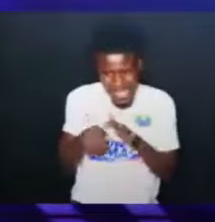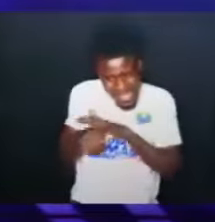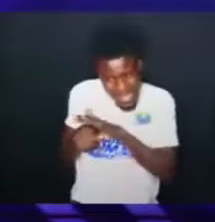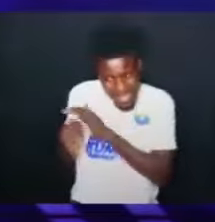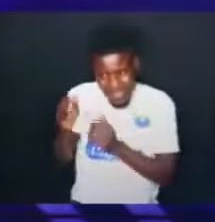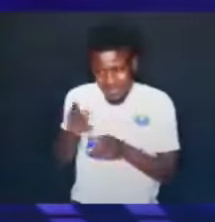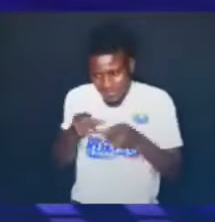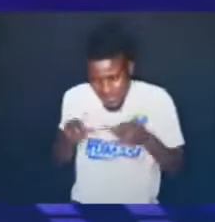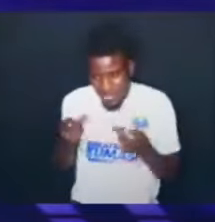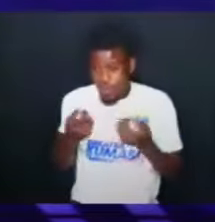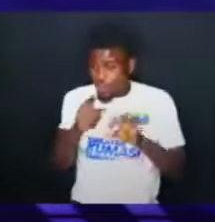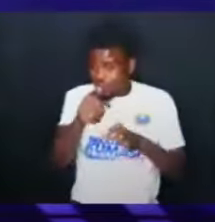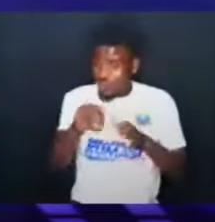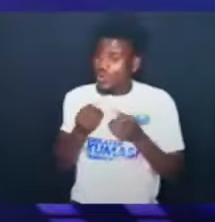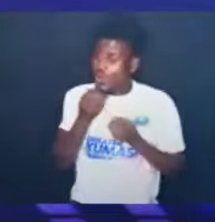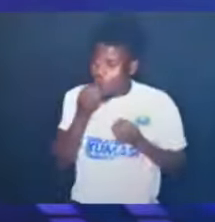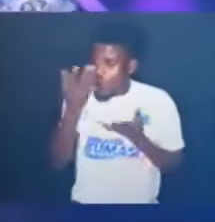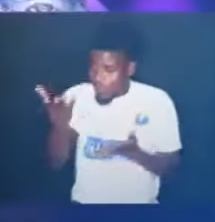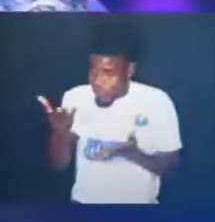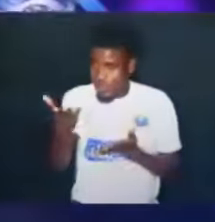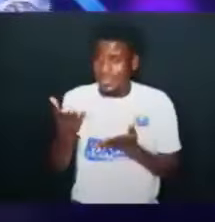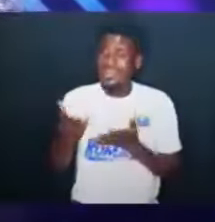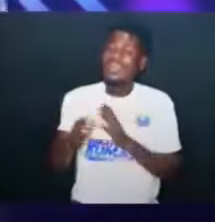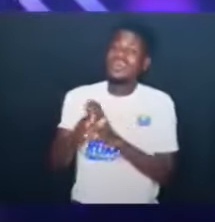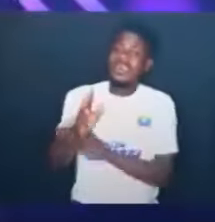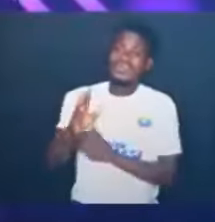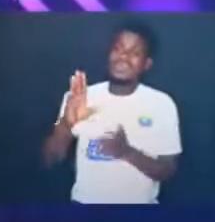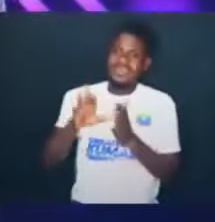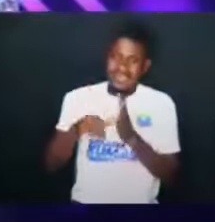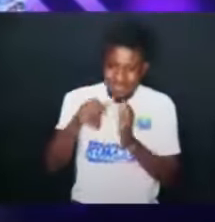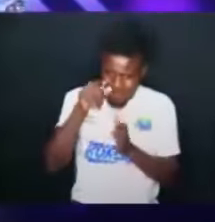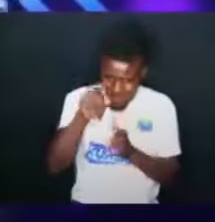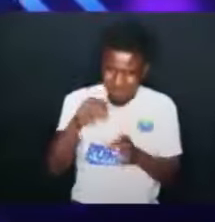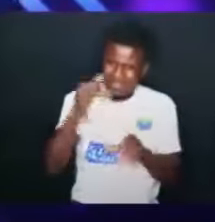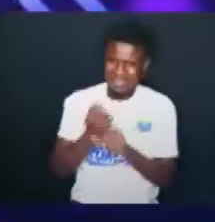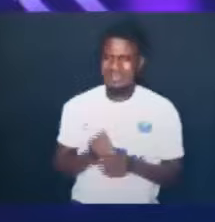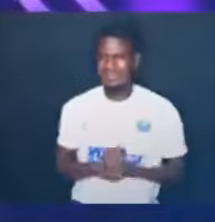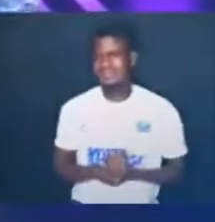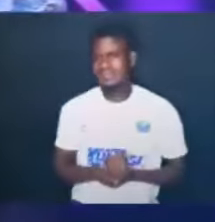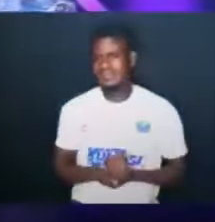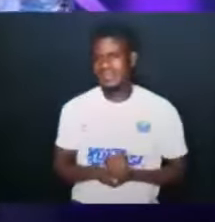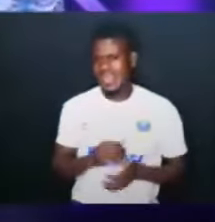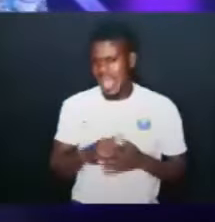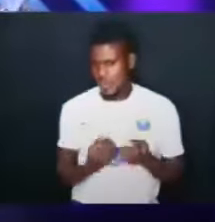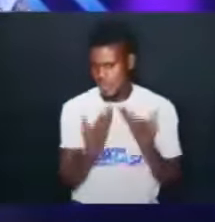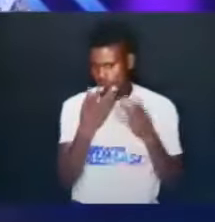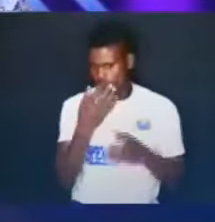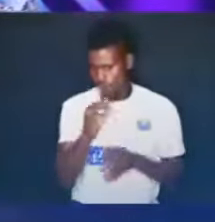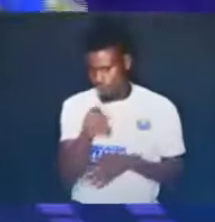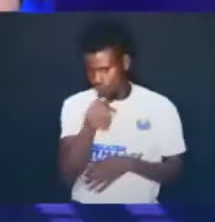will accompany you. How many of you want to walk with blessings? Yeah. They will accompany you. David